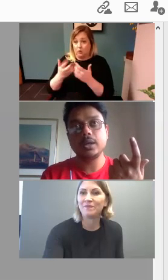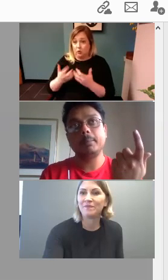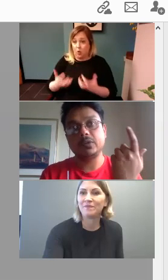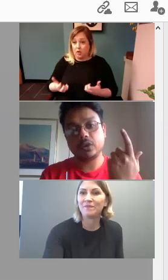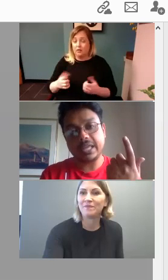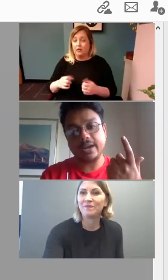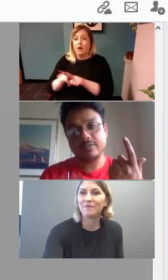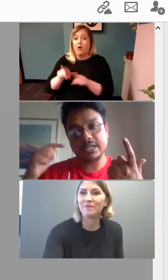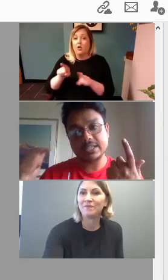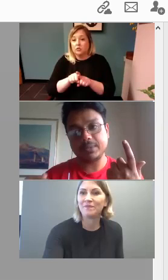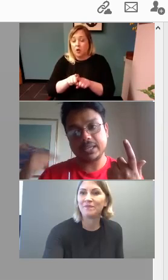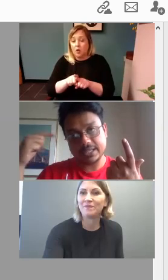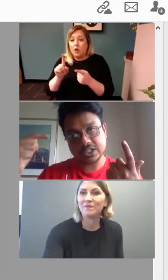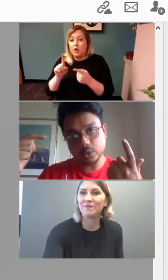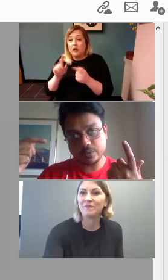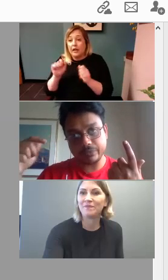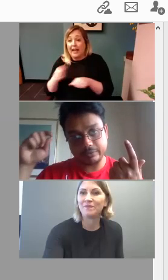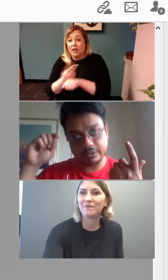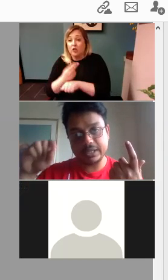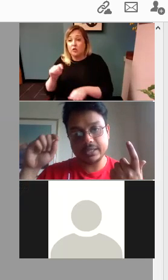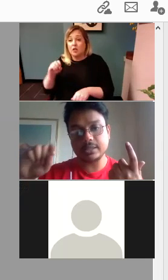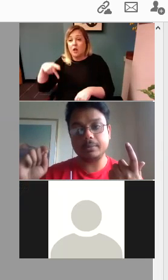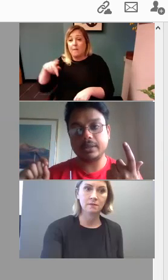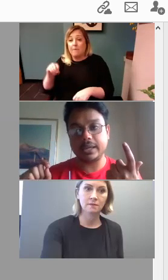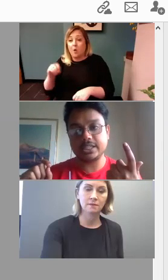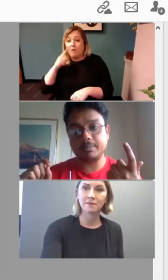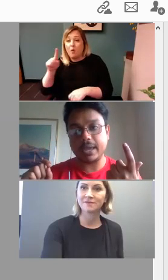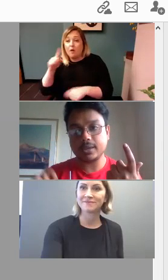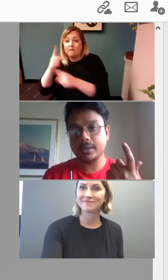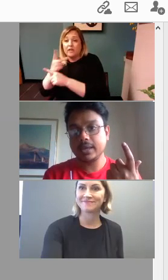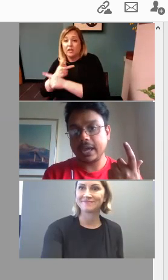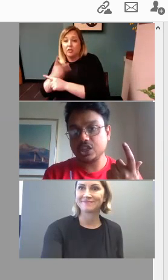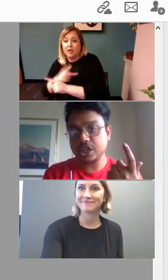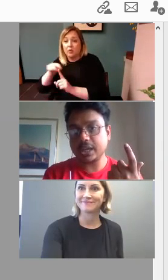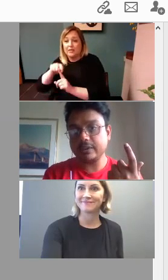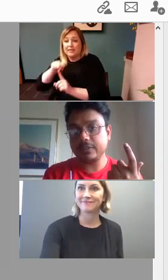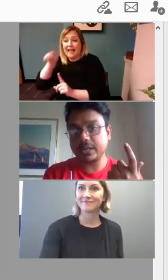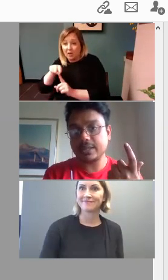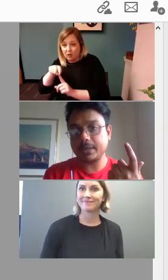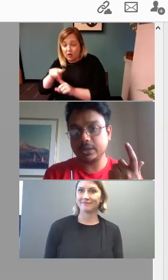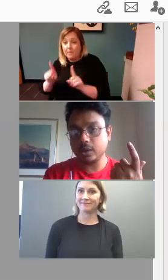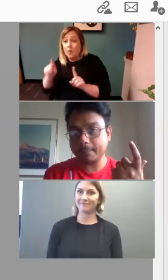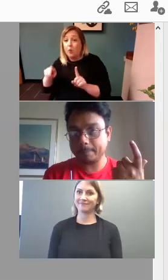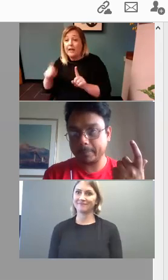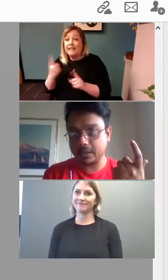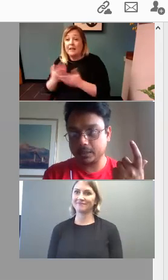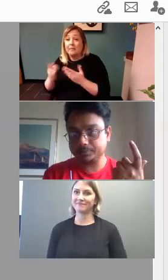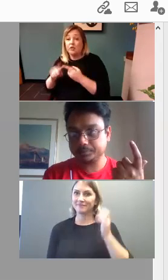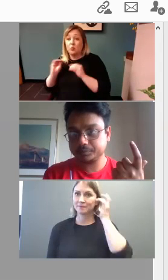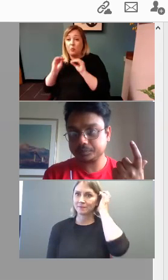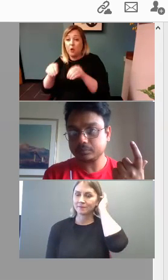cycles or not. But for that, we need something extra to reinsert the edges back and check if there is a particular